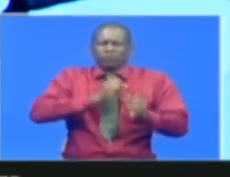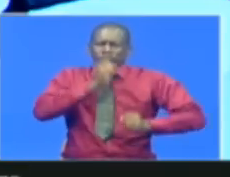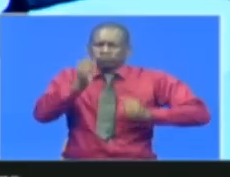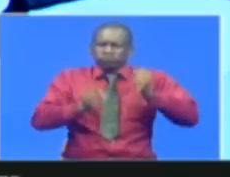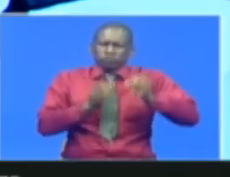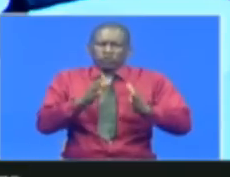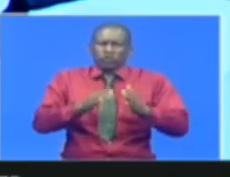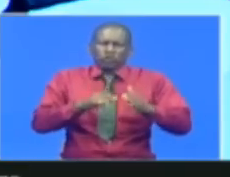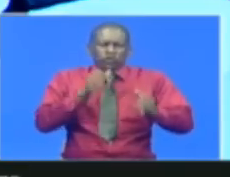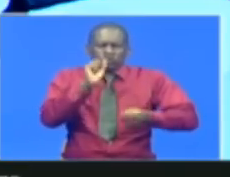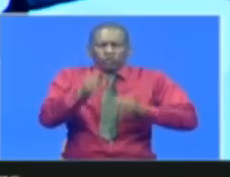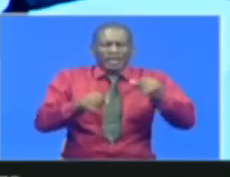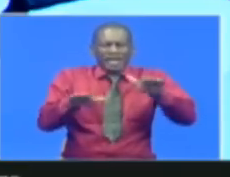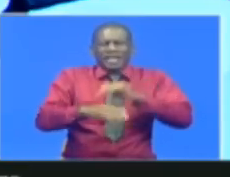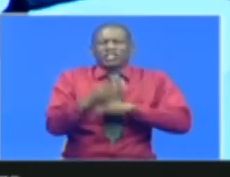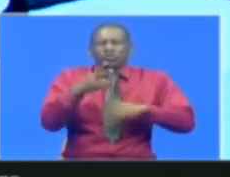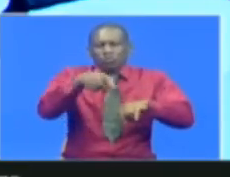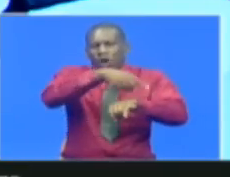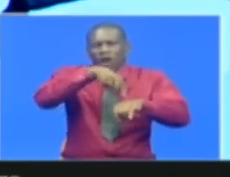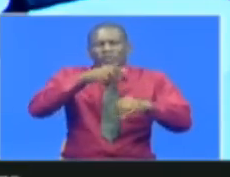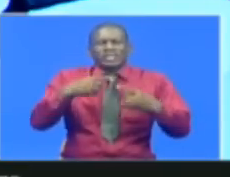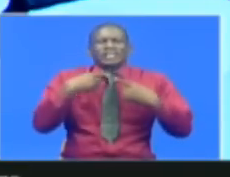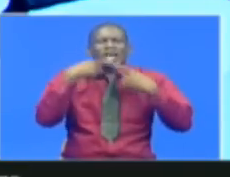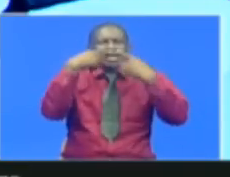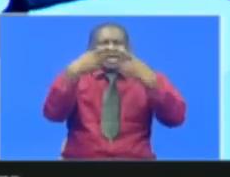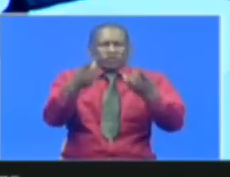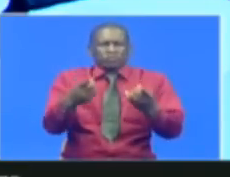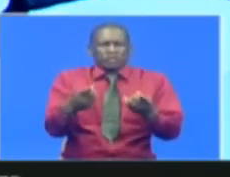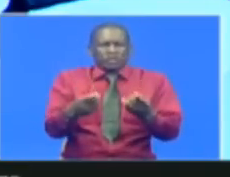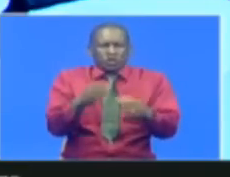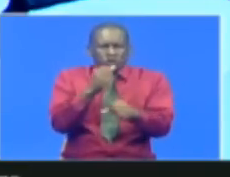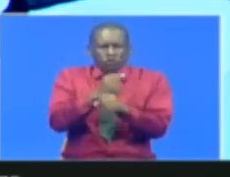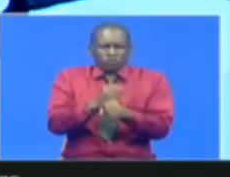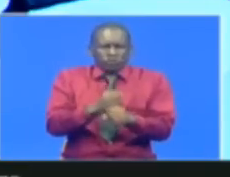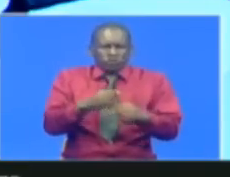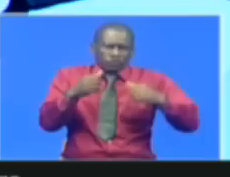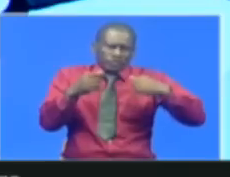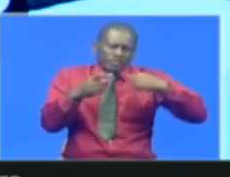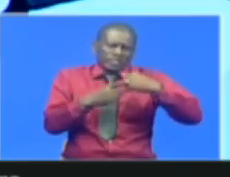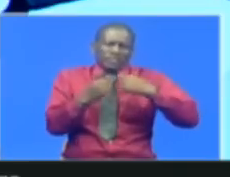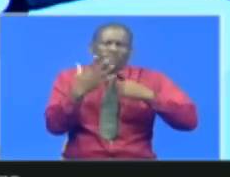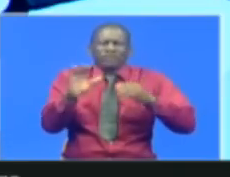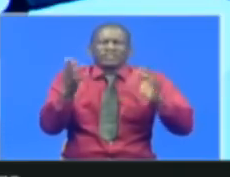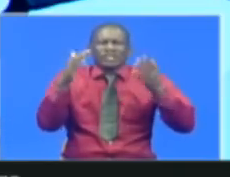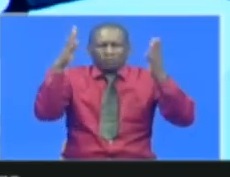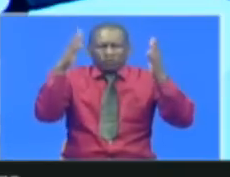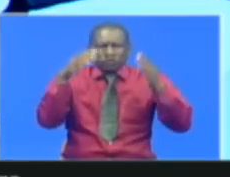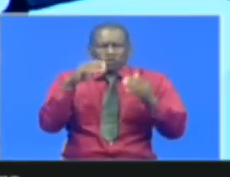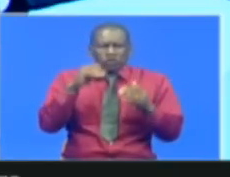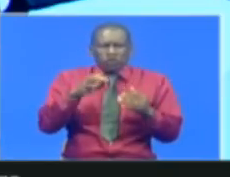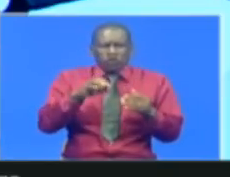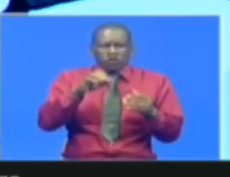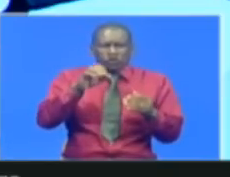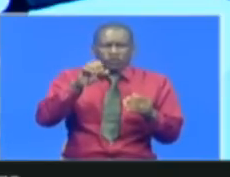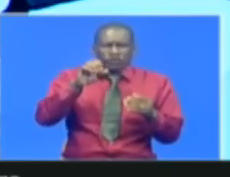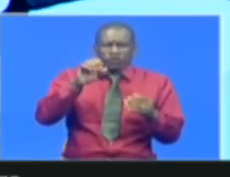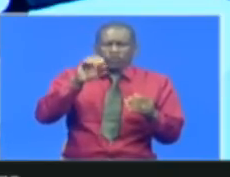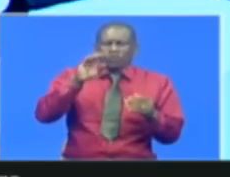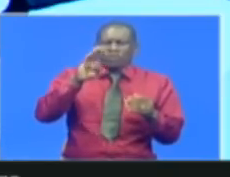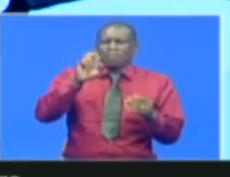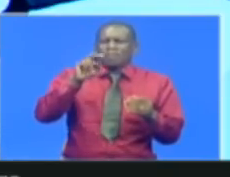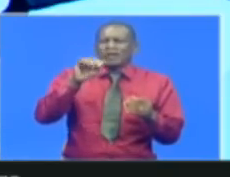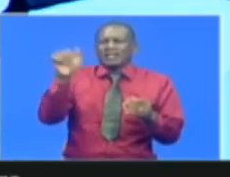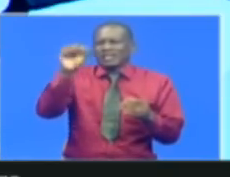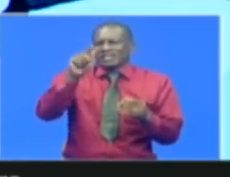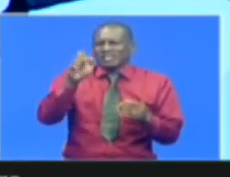under 2 hours. That announcement was appropriately made on the 65th anniversary of Sir Roger Bannister, who was the